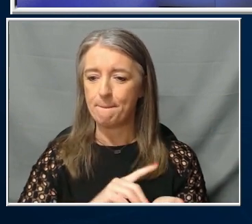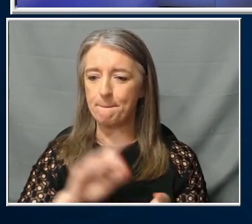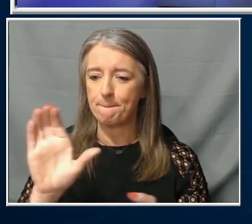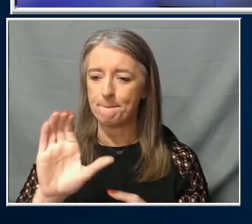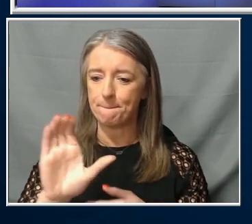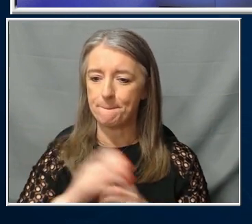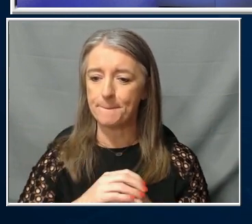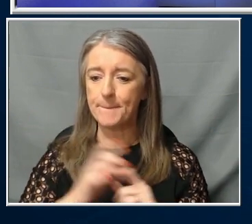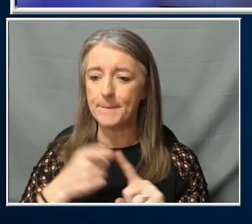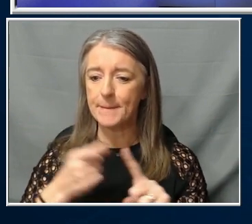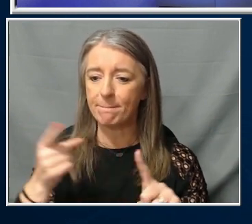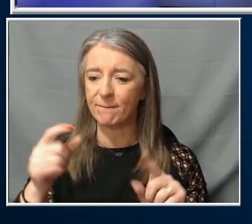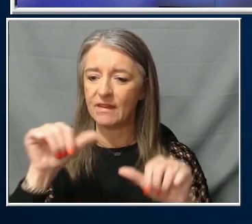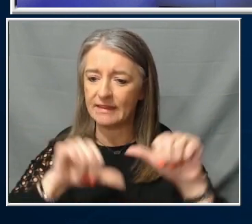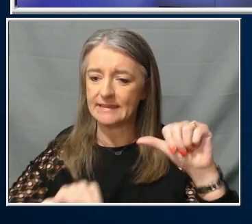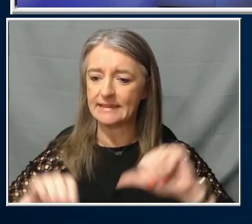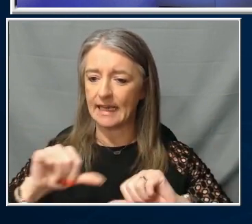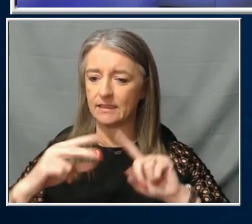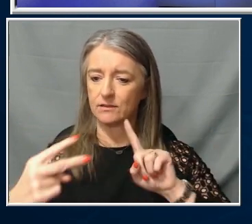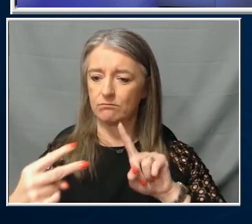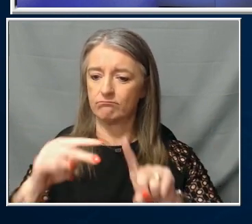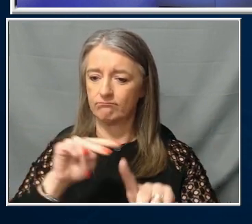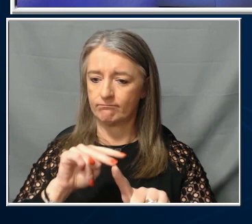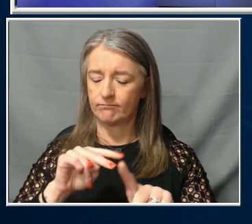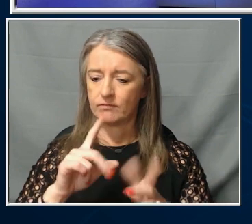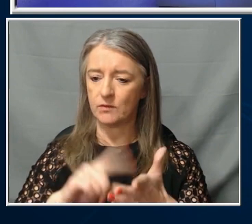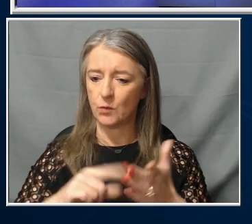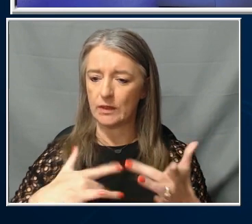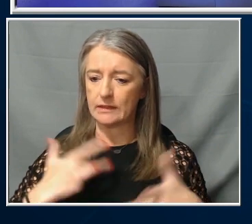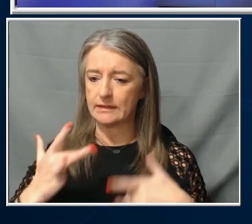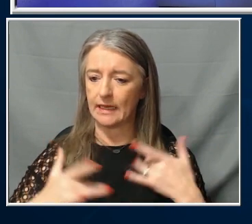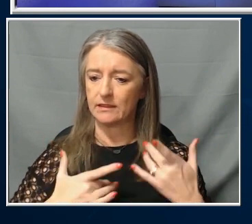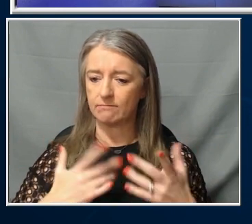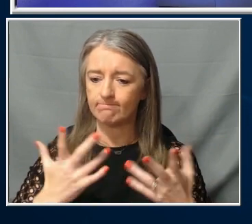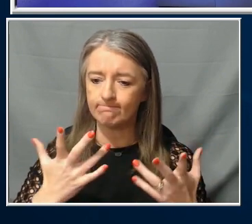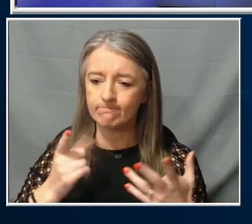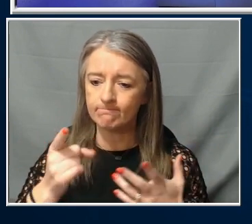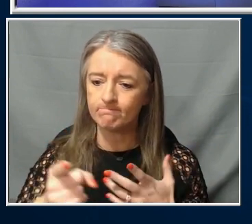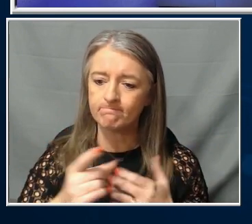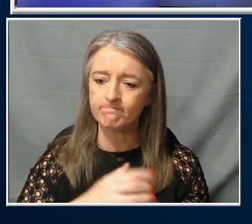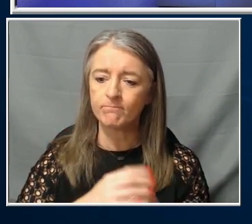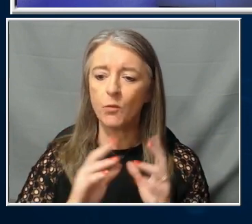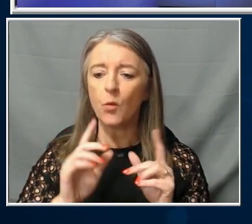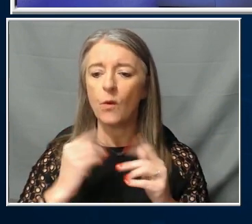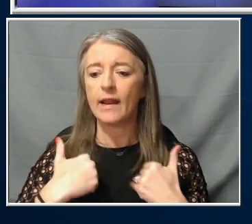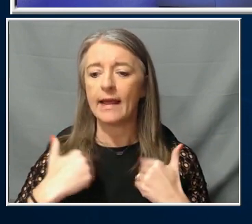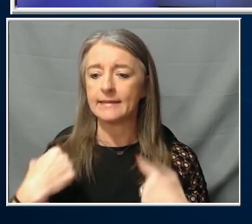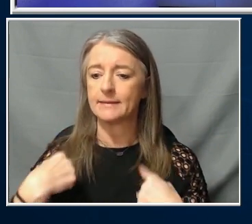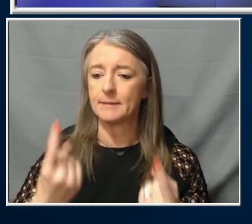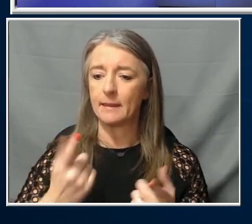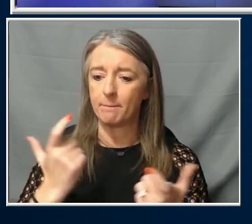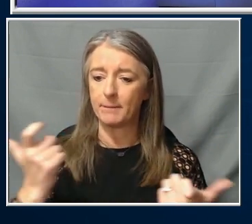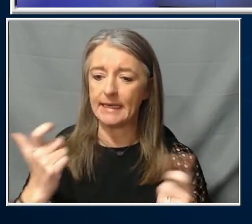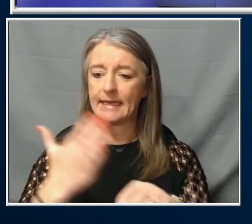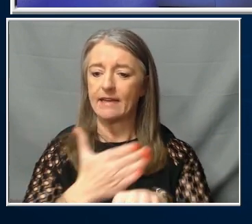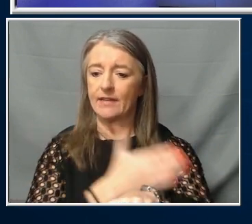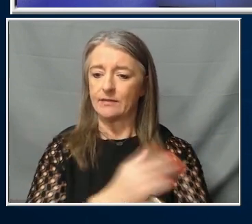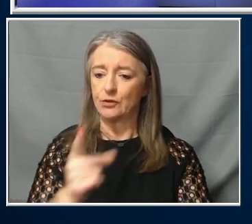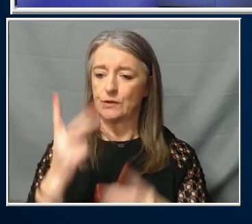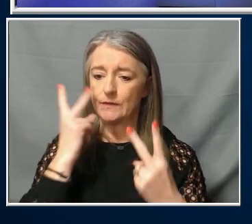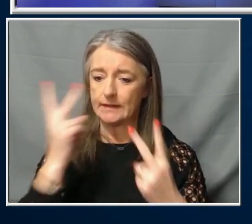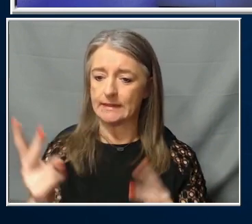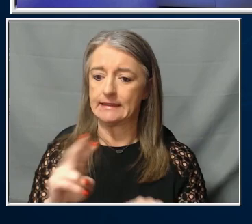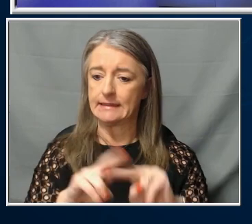from you, just from a scientific standpoint, what has excited you? What has been just a big advancement that you've seen sitting in your